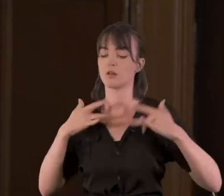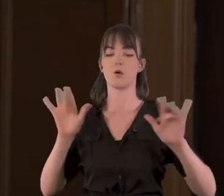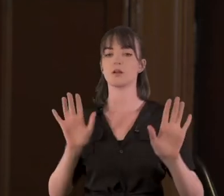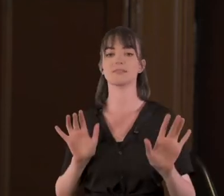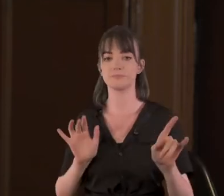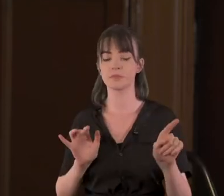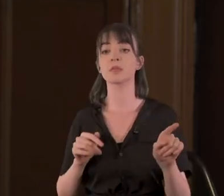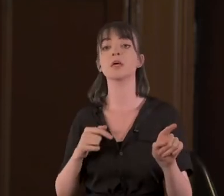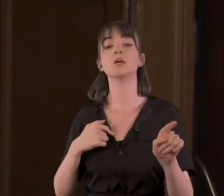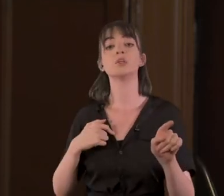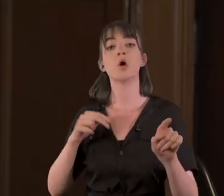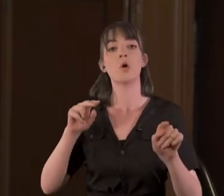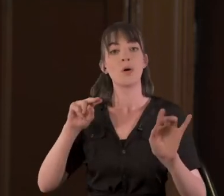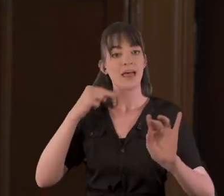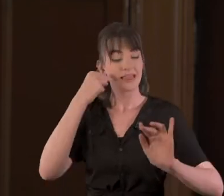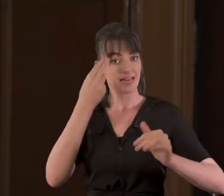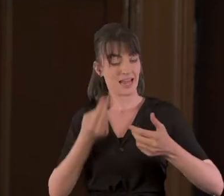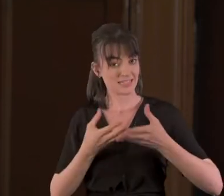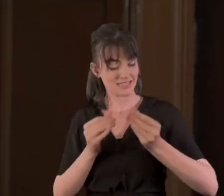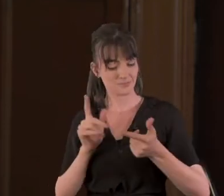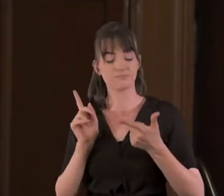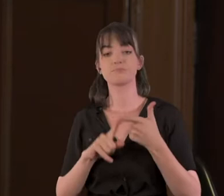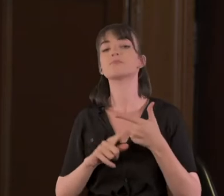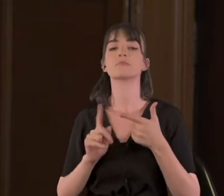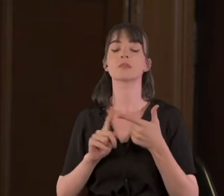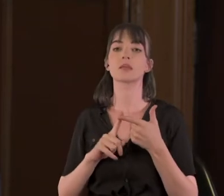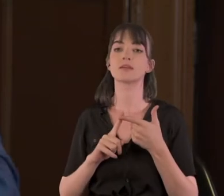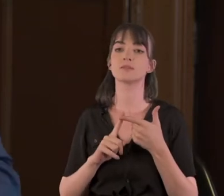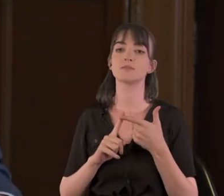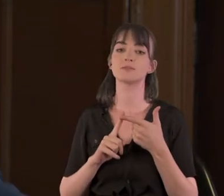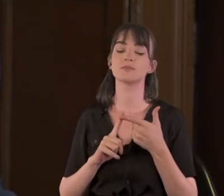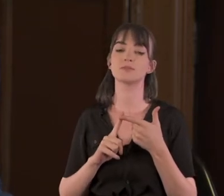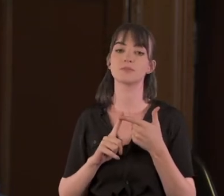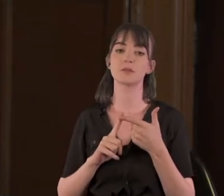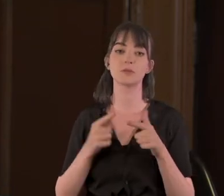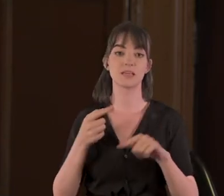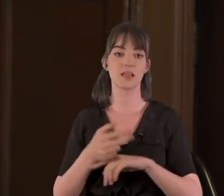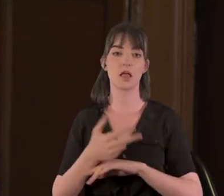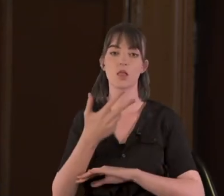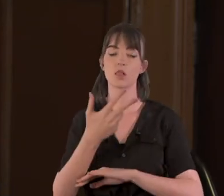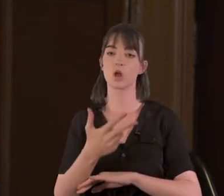is the fate of the 36th